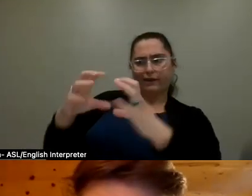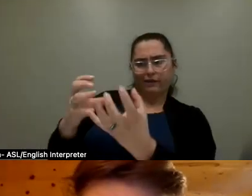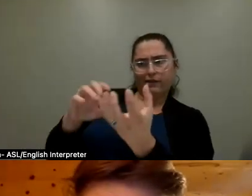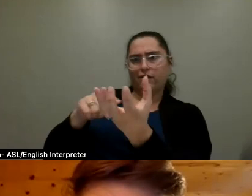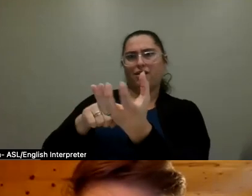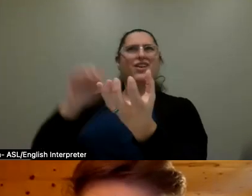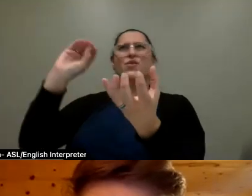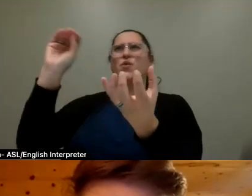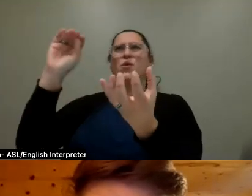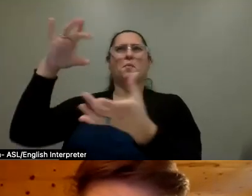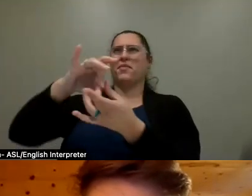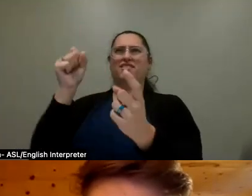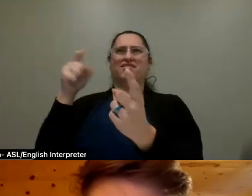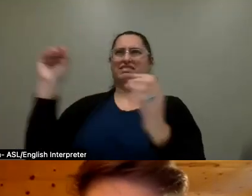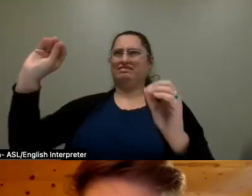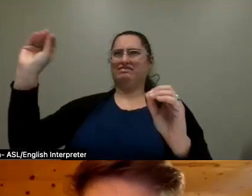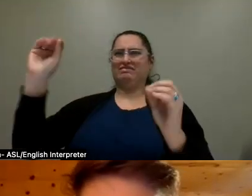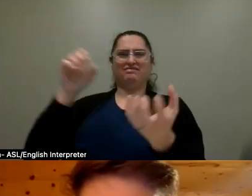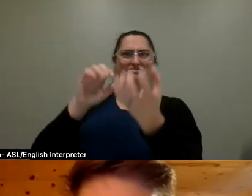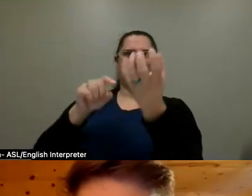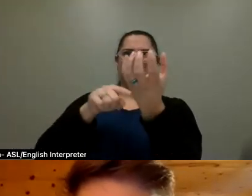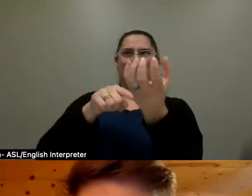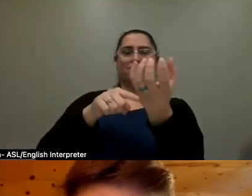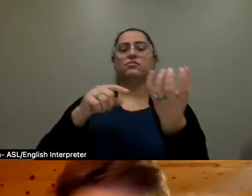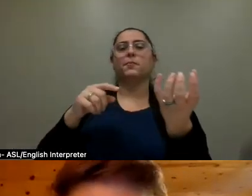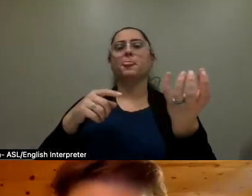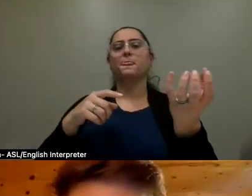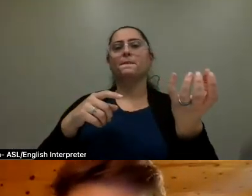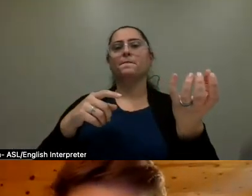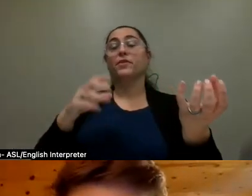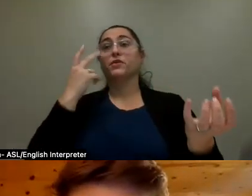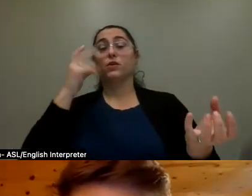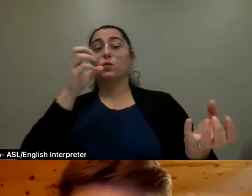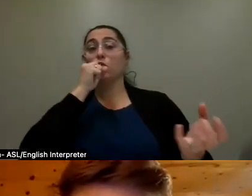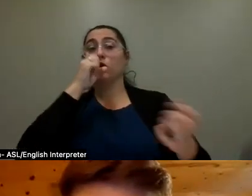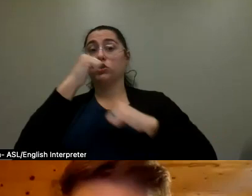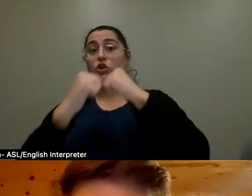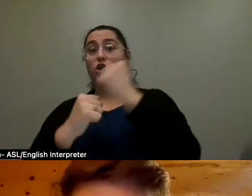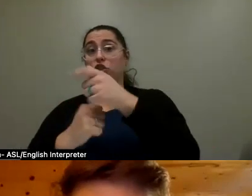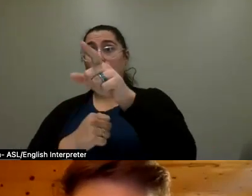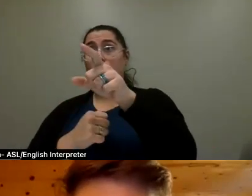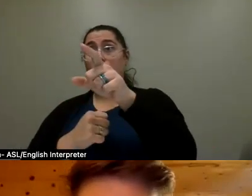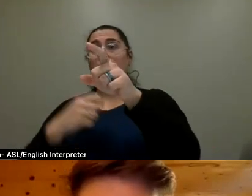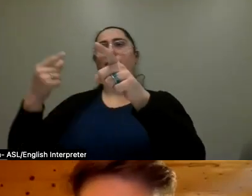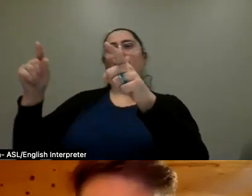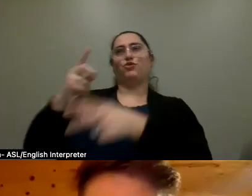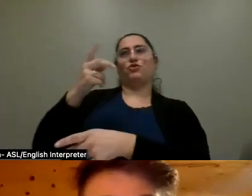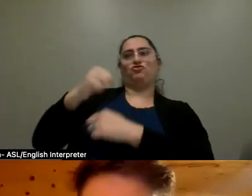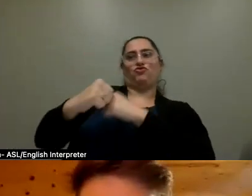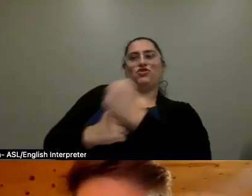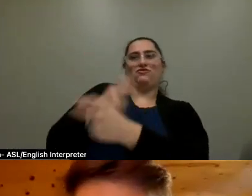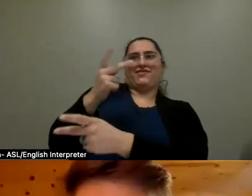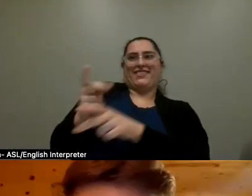then redesigning the ProteinMPNN whole this orange structure, keeping the green structure as the